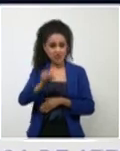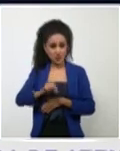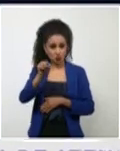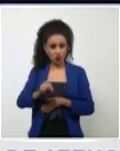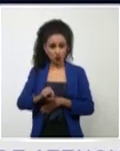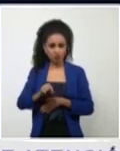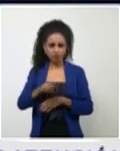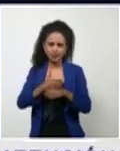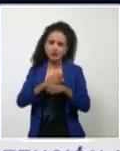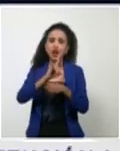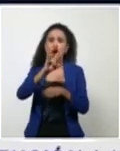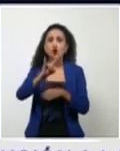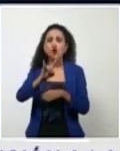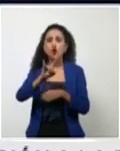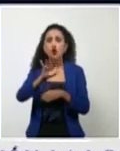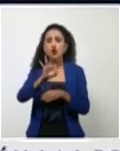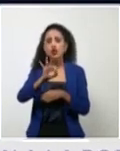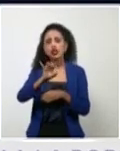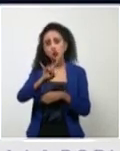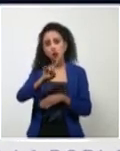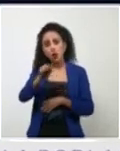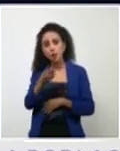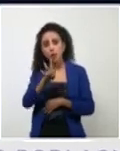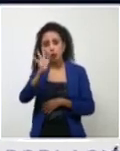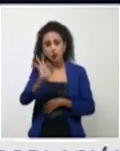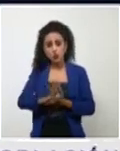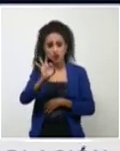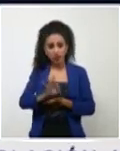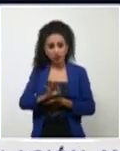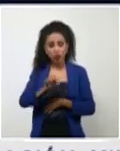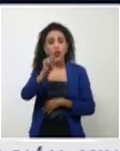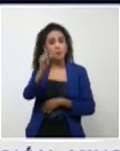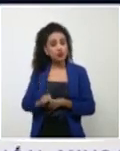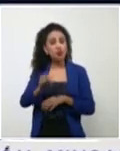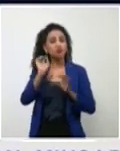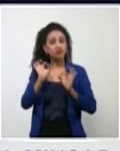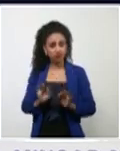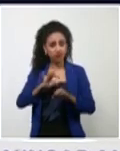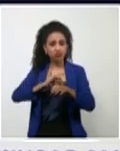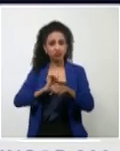confirmed cases. And in this way,